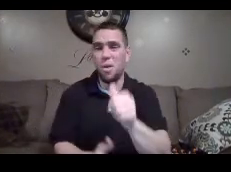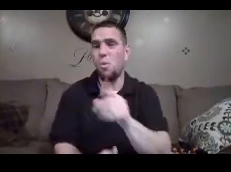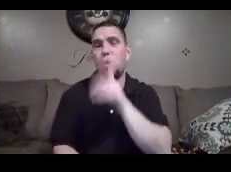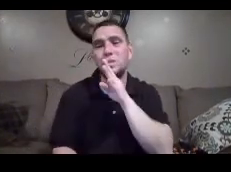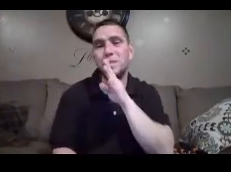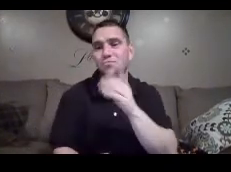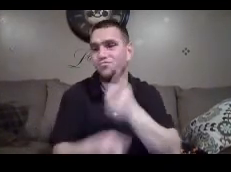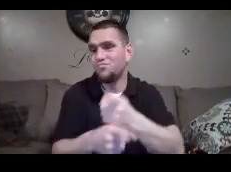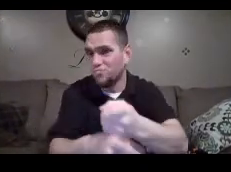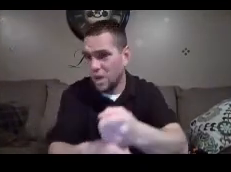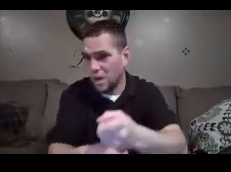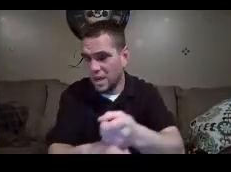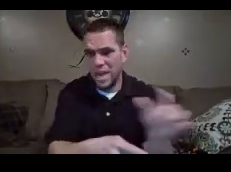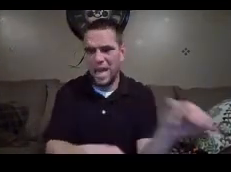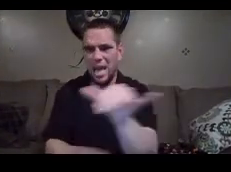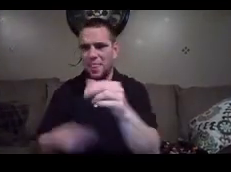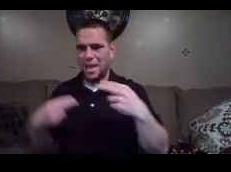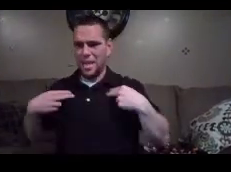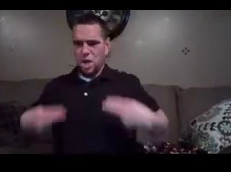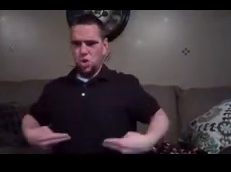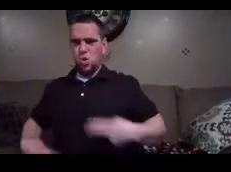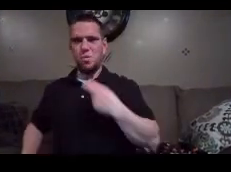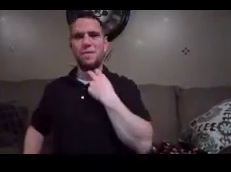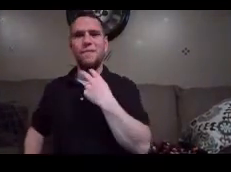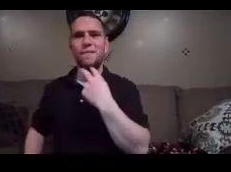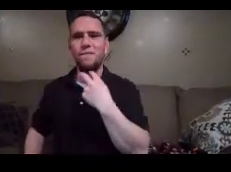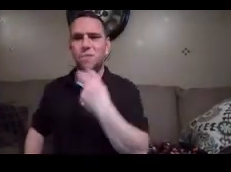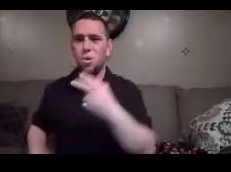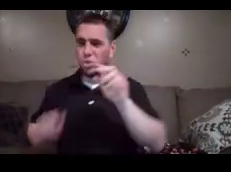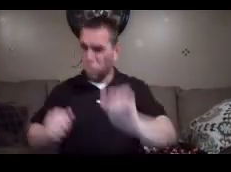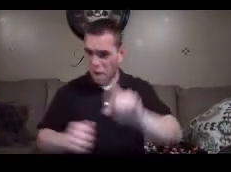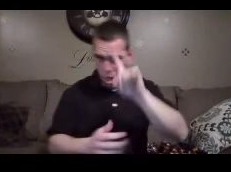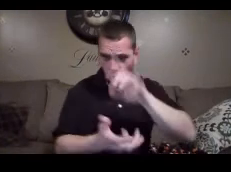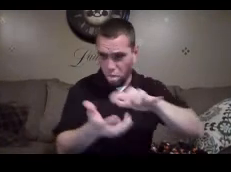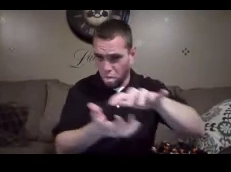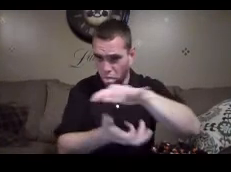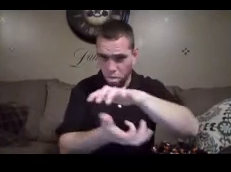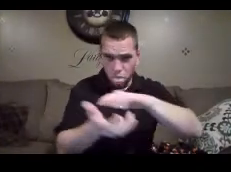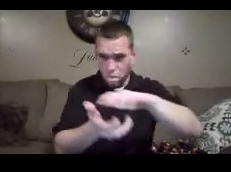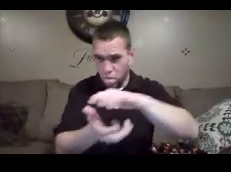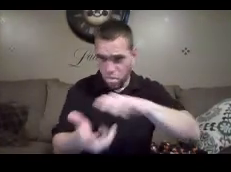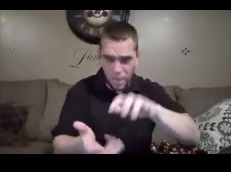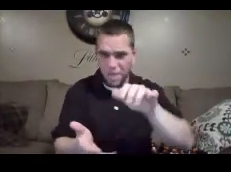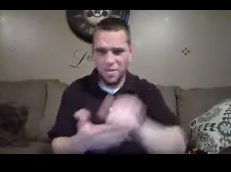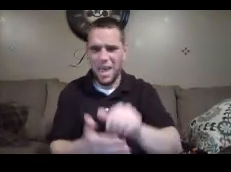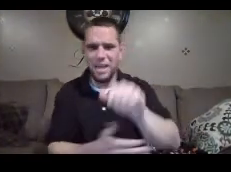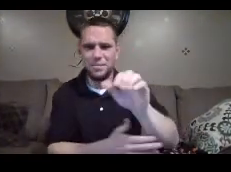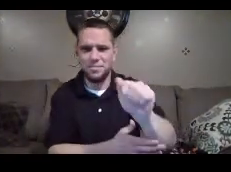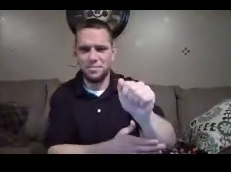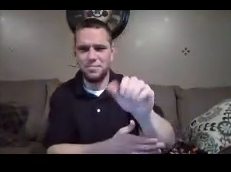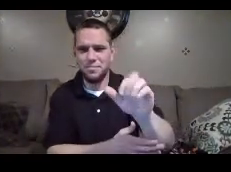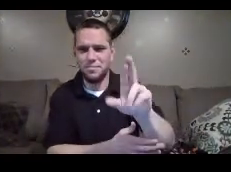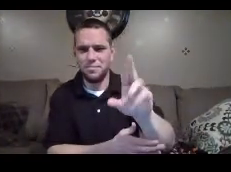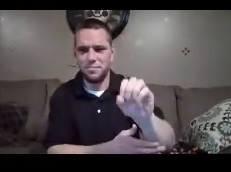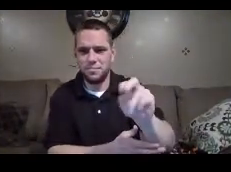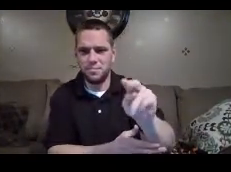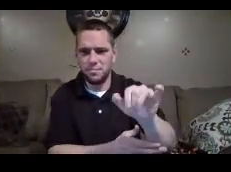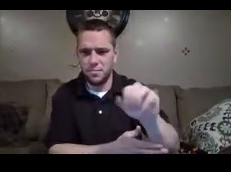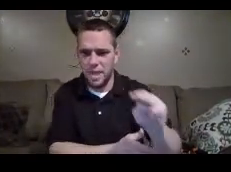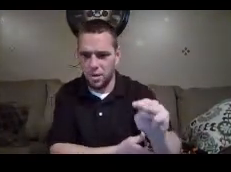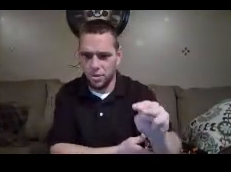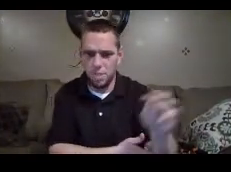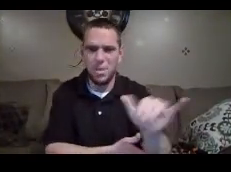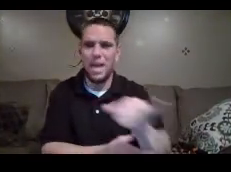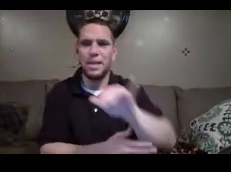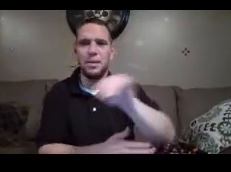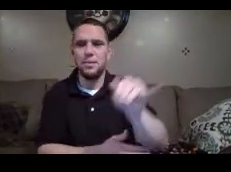that a human would. So it can get a little tricky to get the acronym to come out the way that you want it to. For example, JAWS,